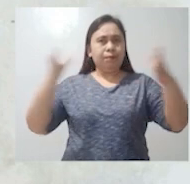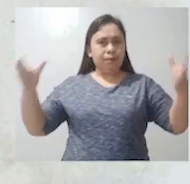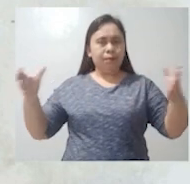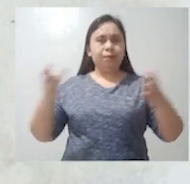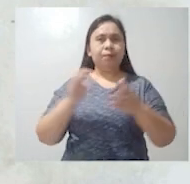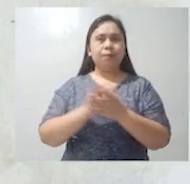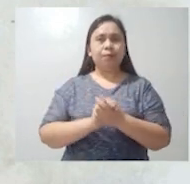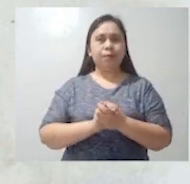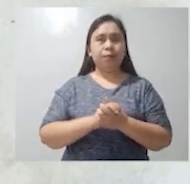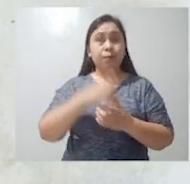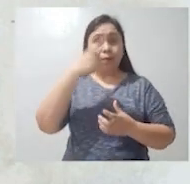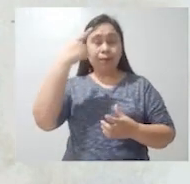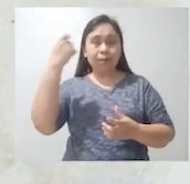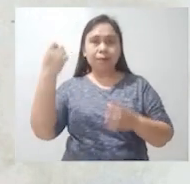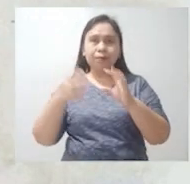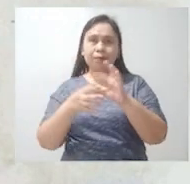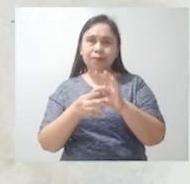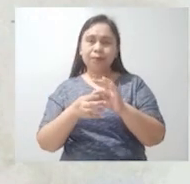Correct, it is the heat.